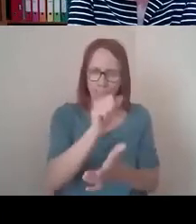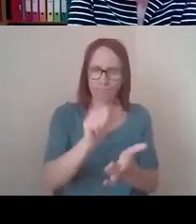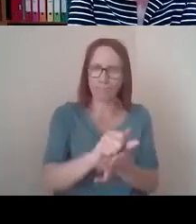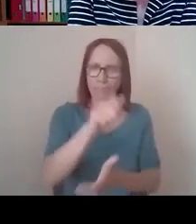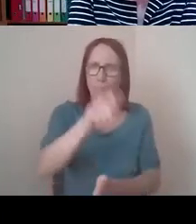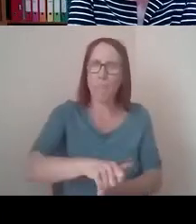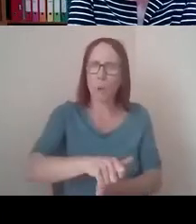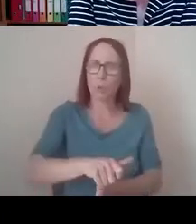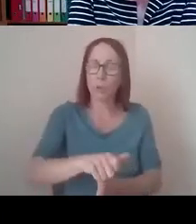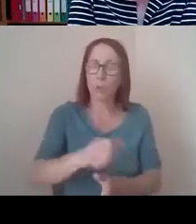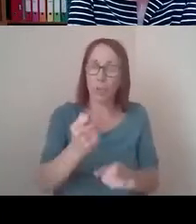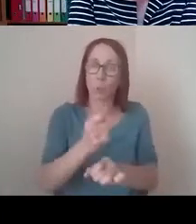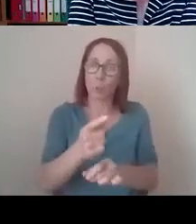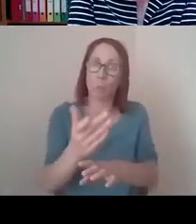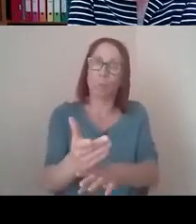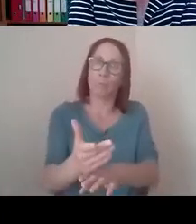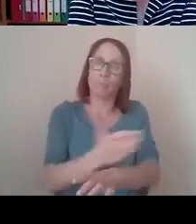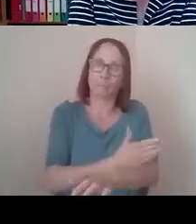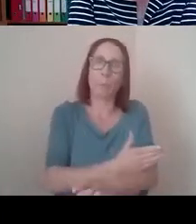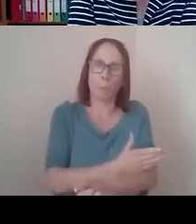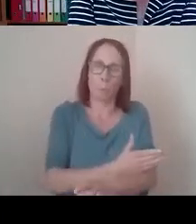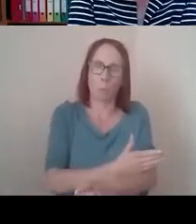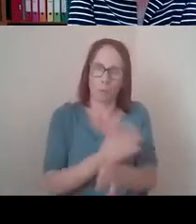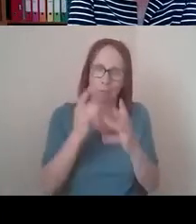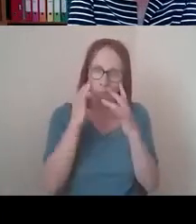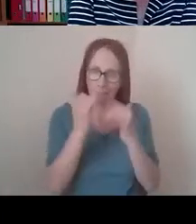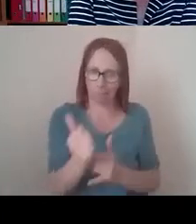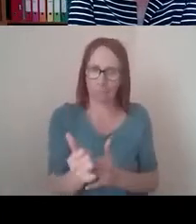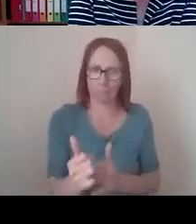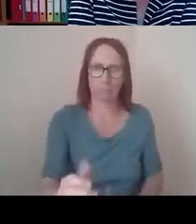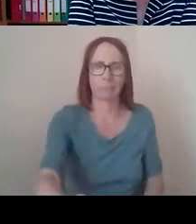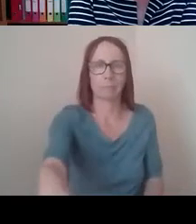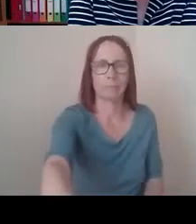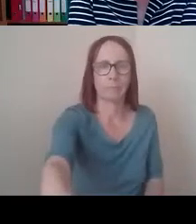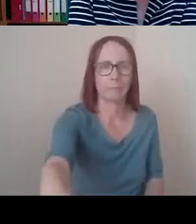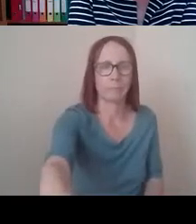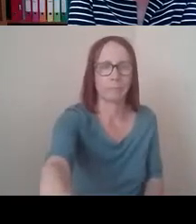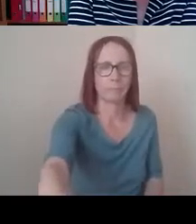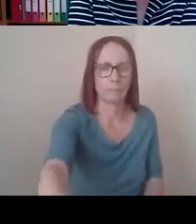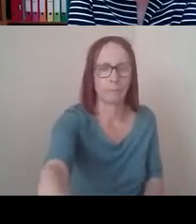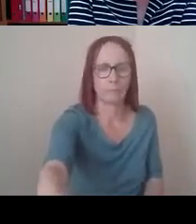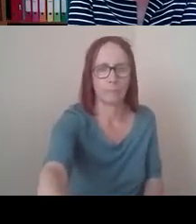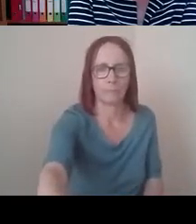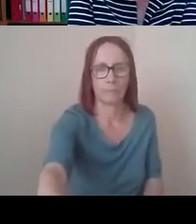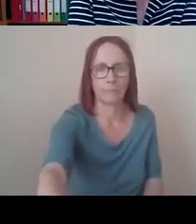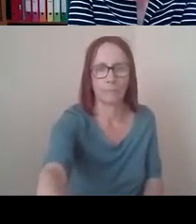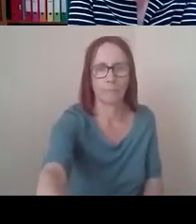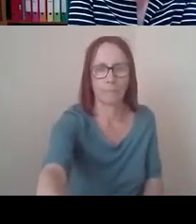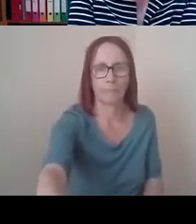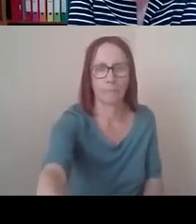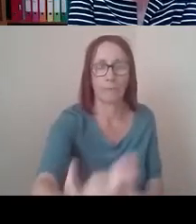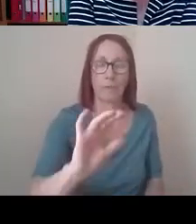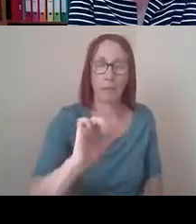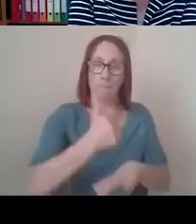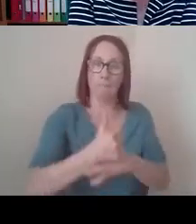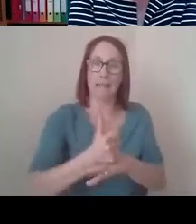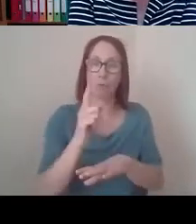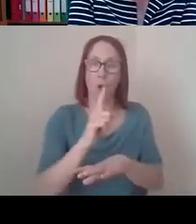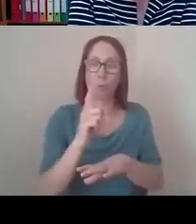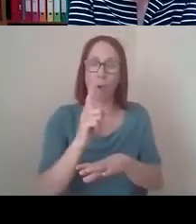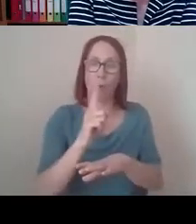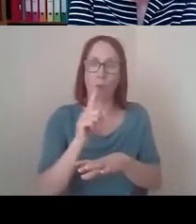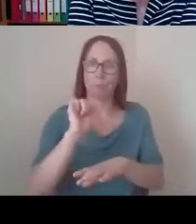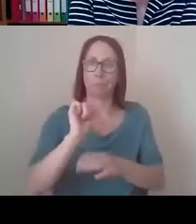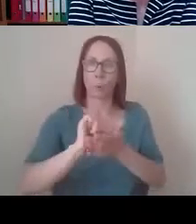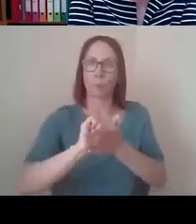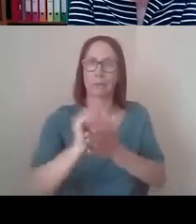advance. And above all, it's based on merit. So therefore, the skills that you have demonstrated on your